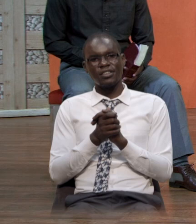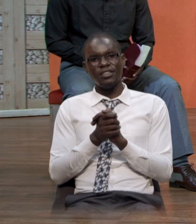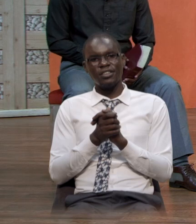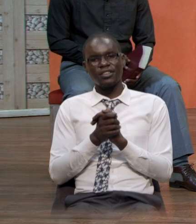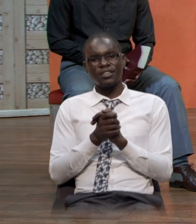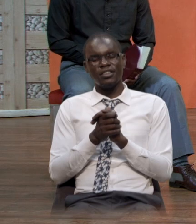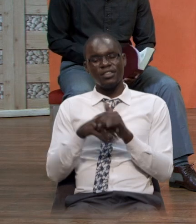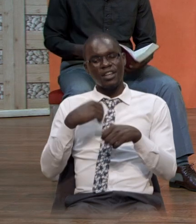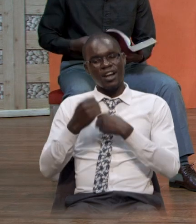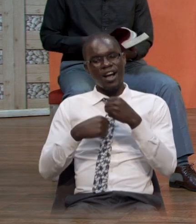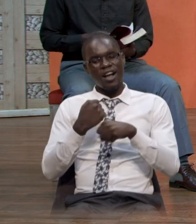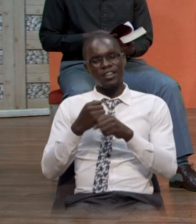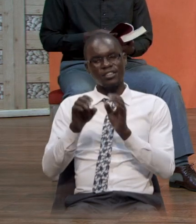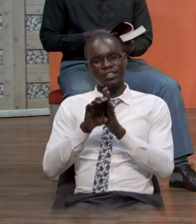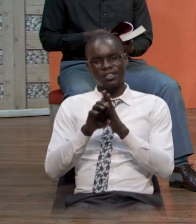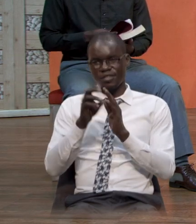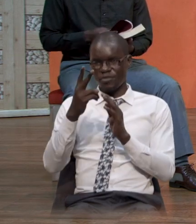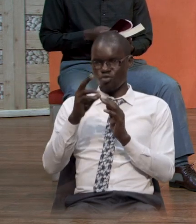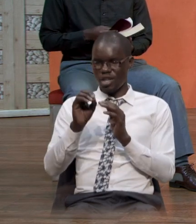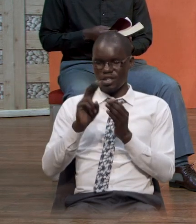Acts chapter 20, verse